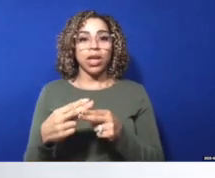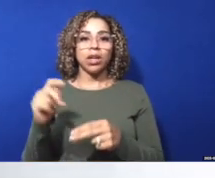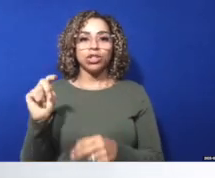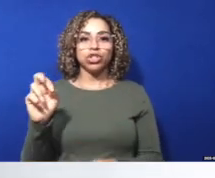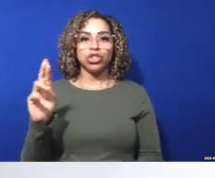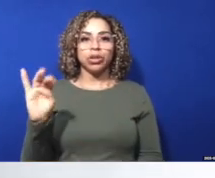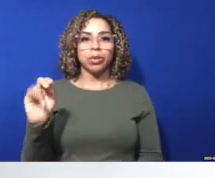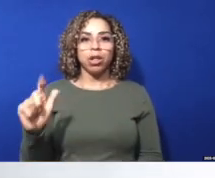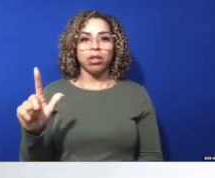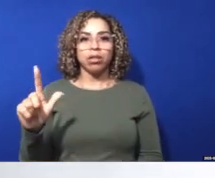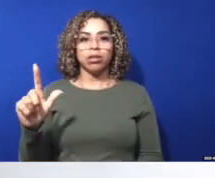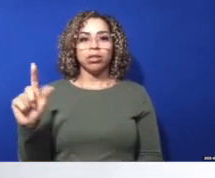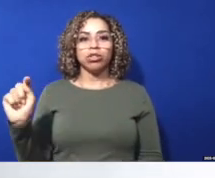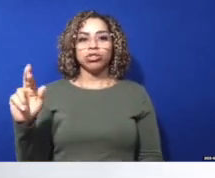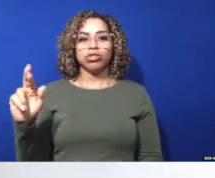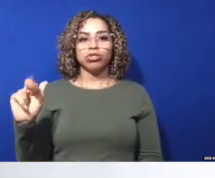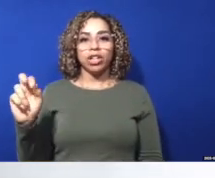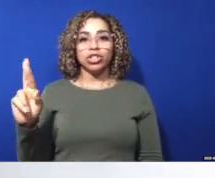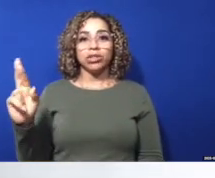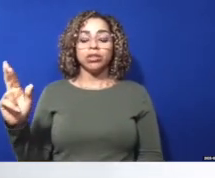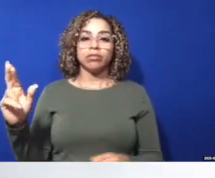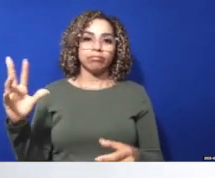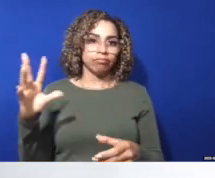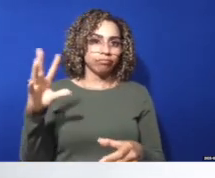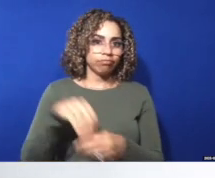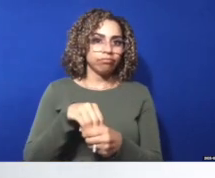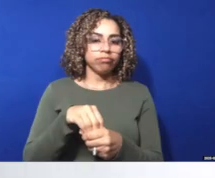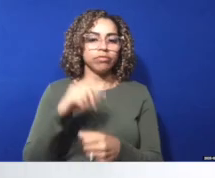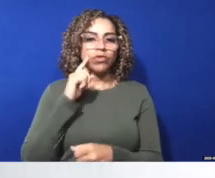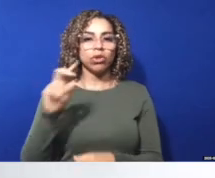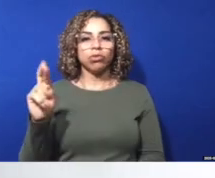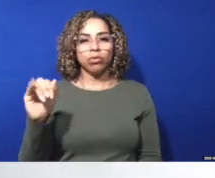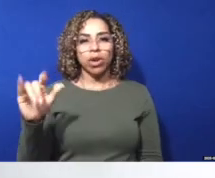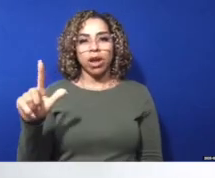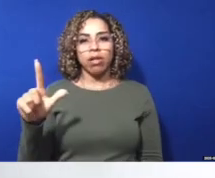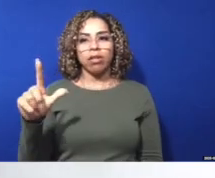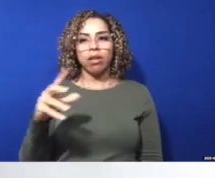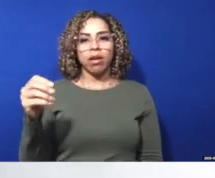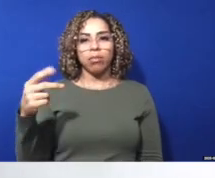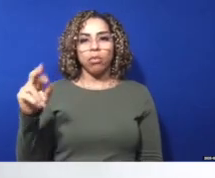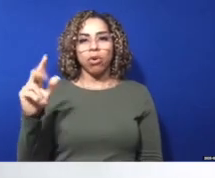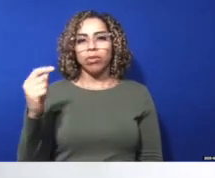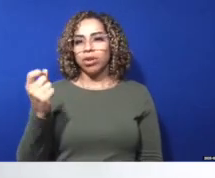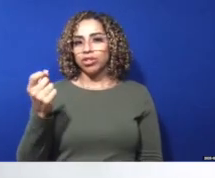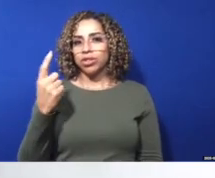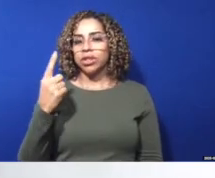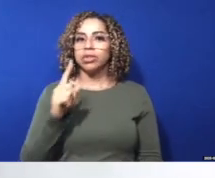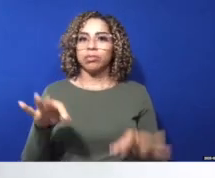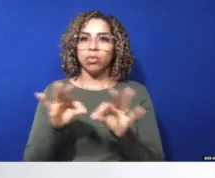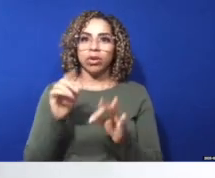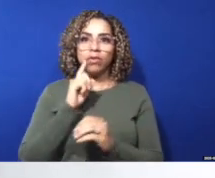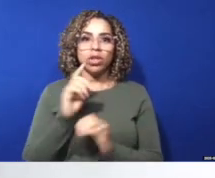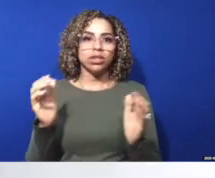into rail and port. We understand how important it is for small operators